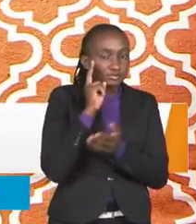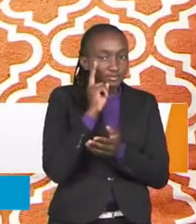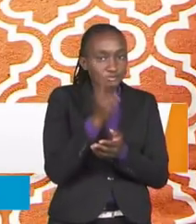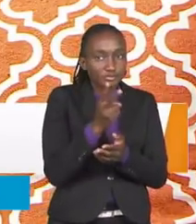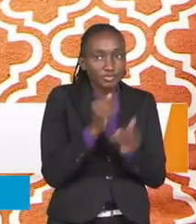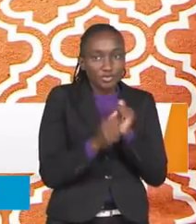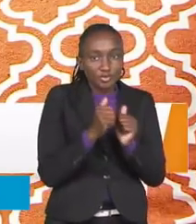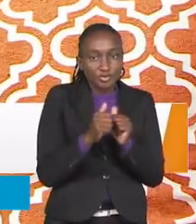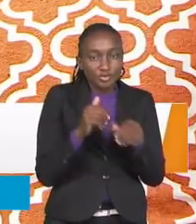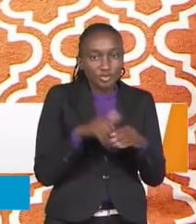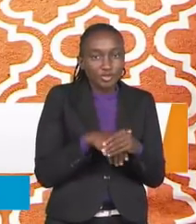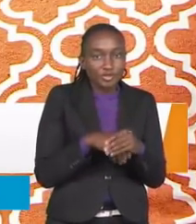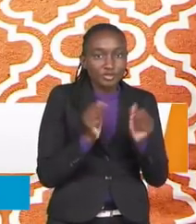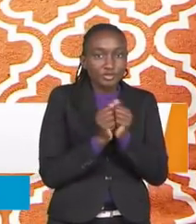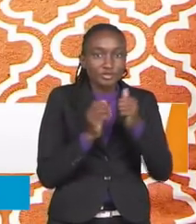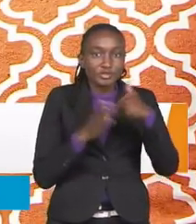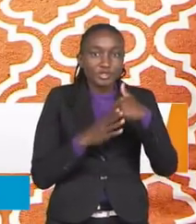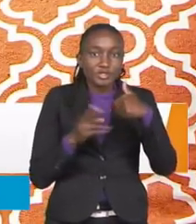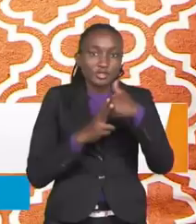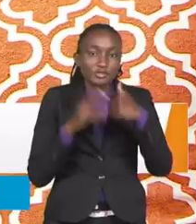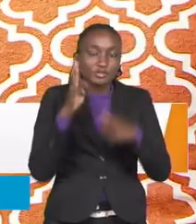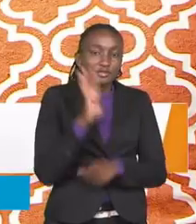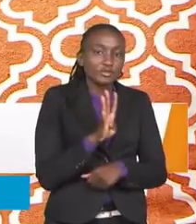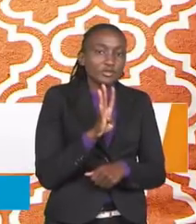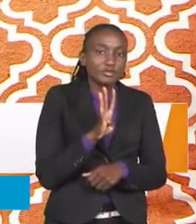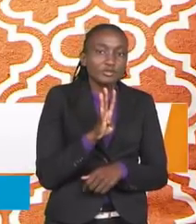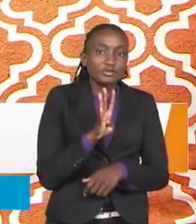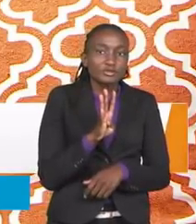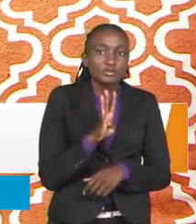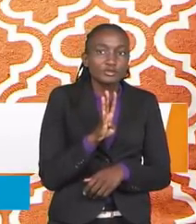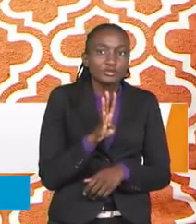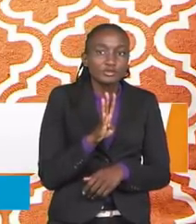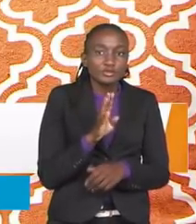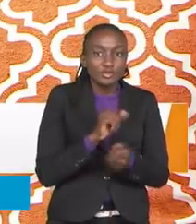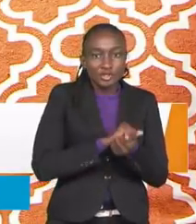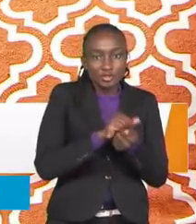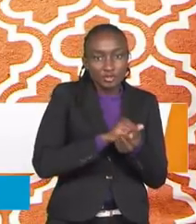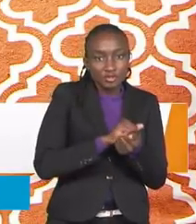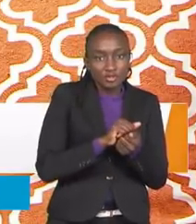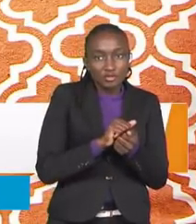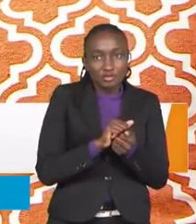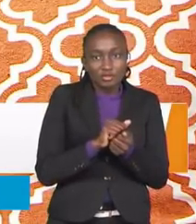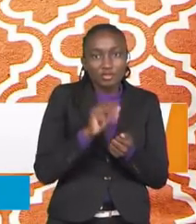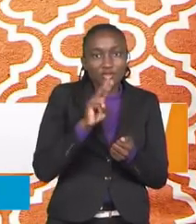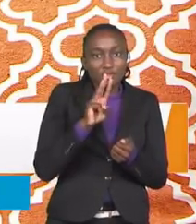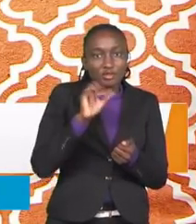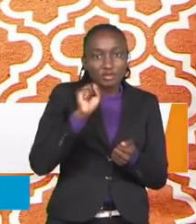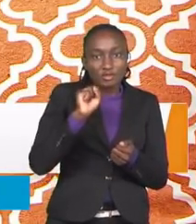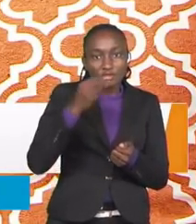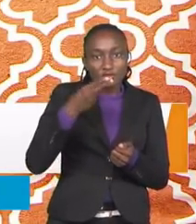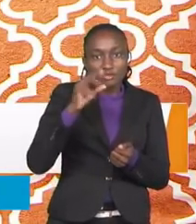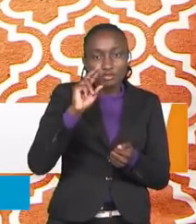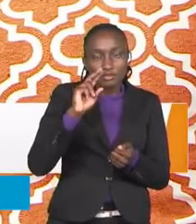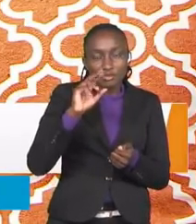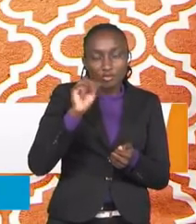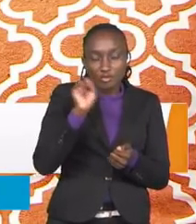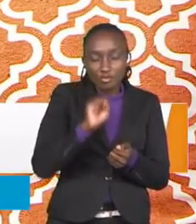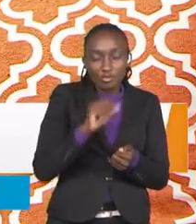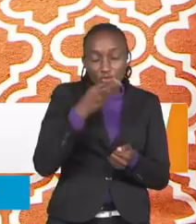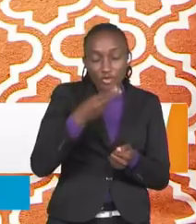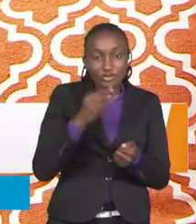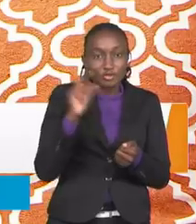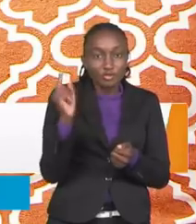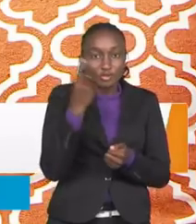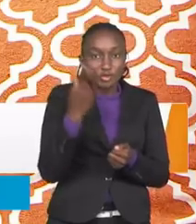in existence since 1974. And WASH is actually one of the areas that World Vision began